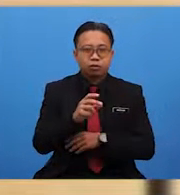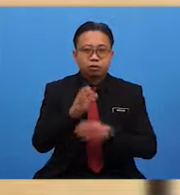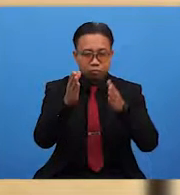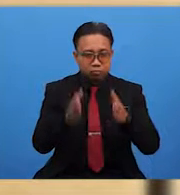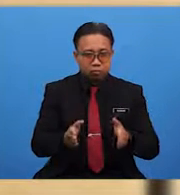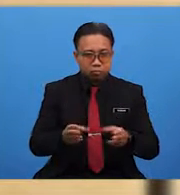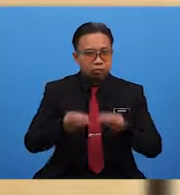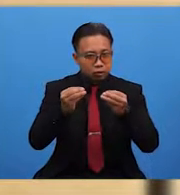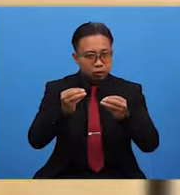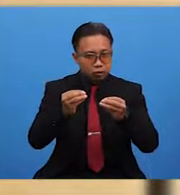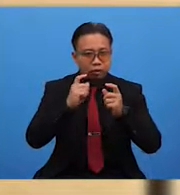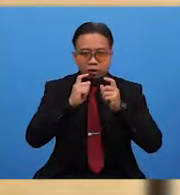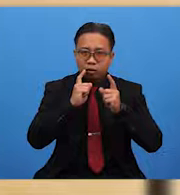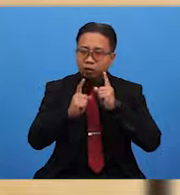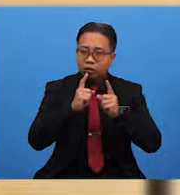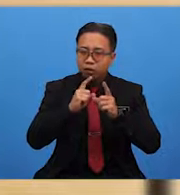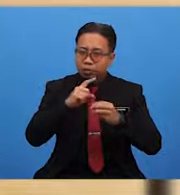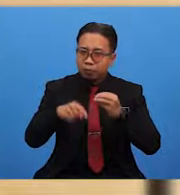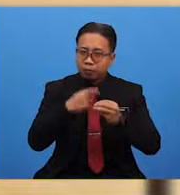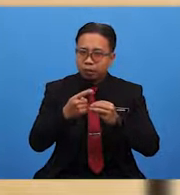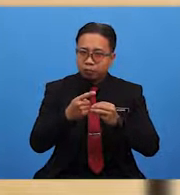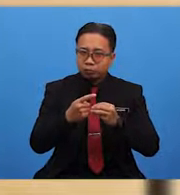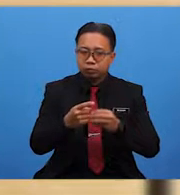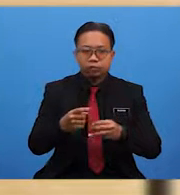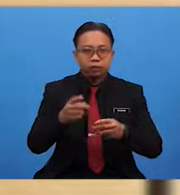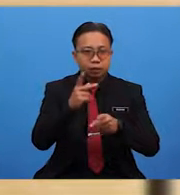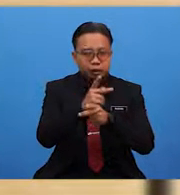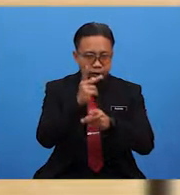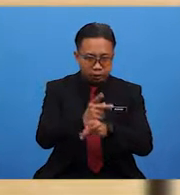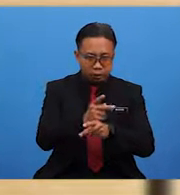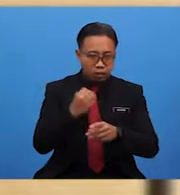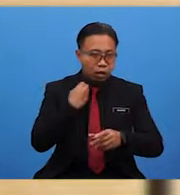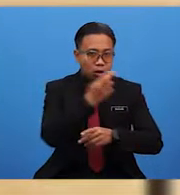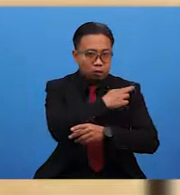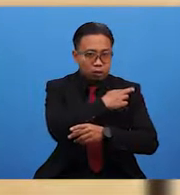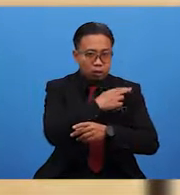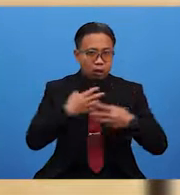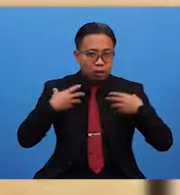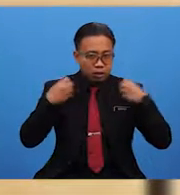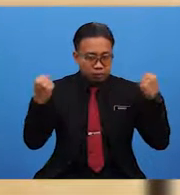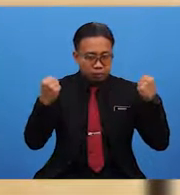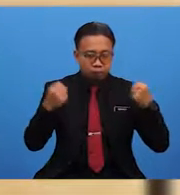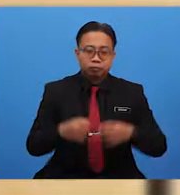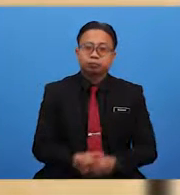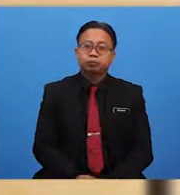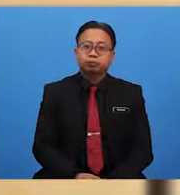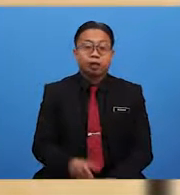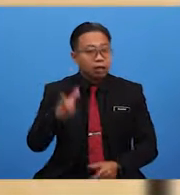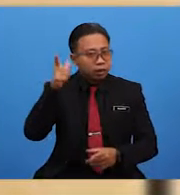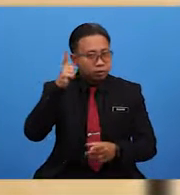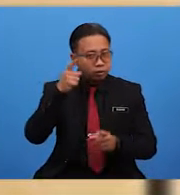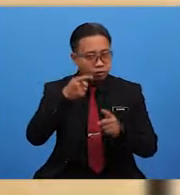the importance of keeping ourselves healthy. So, I am going to listen to this